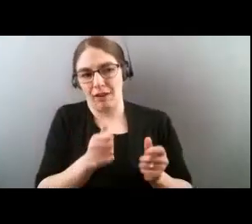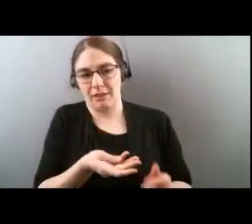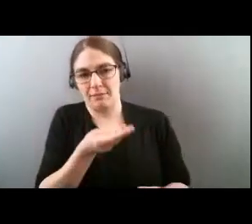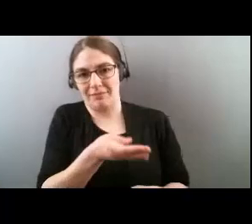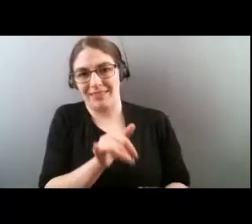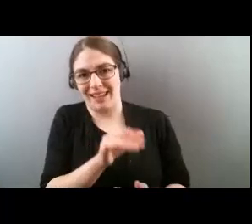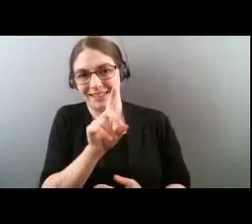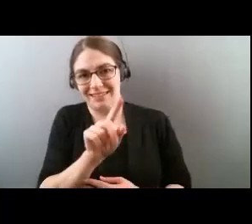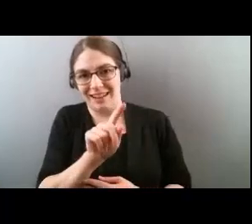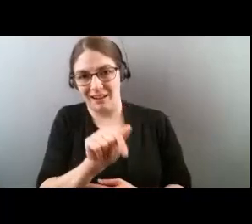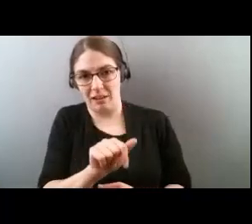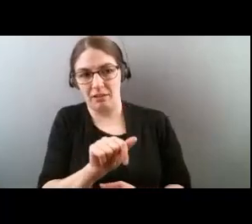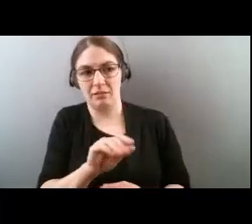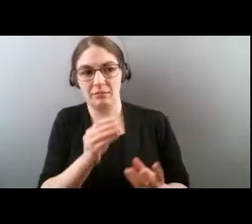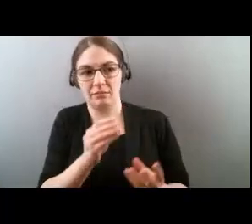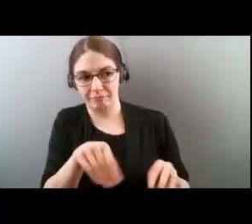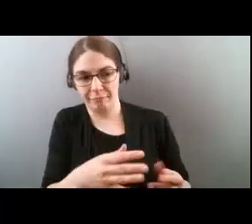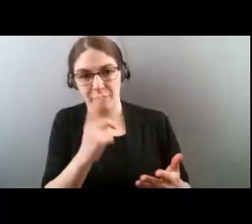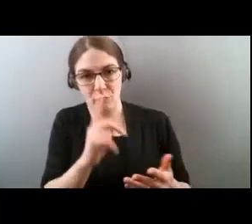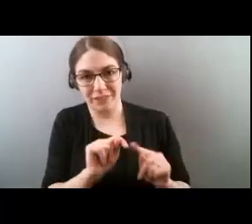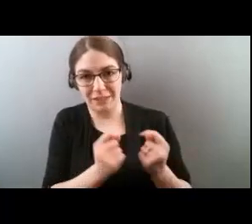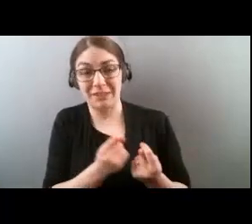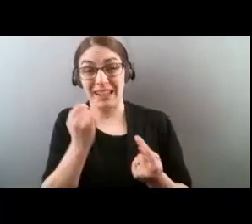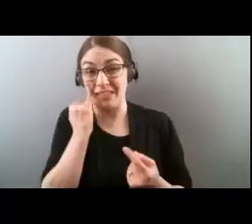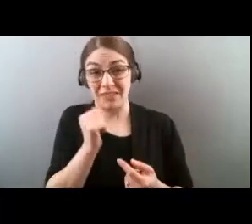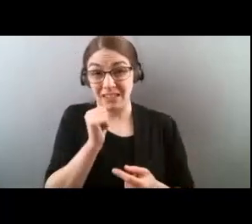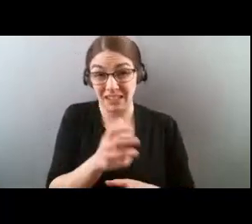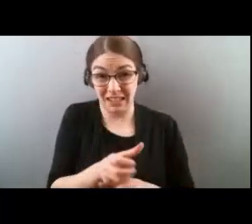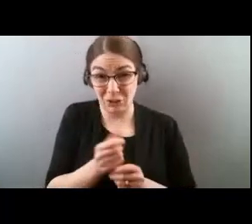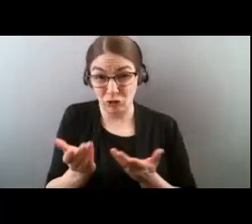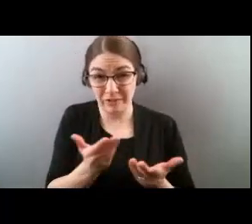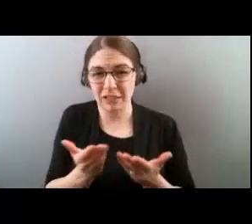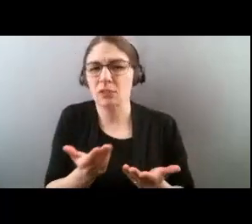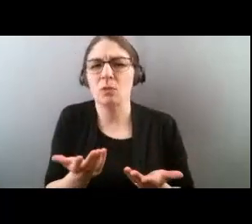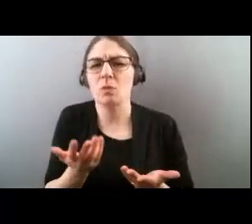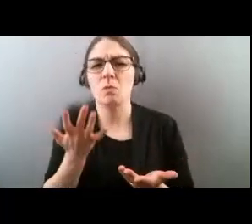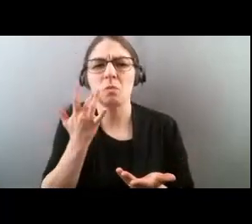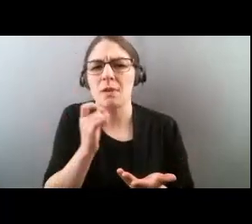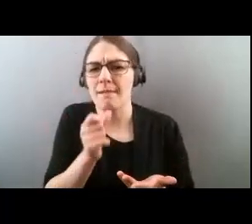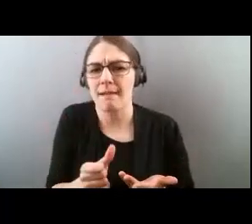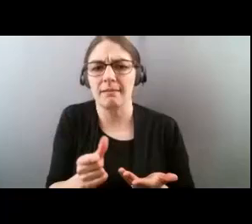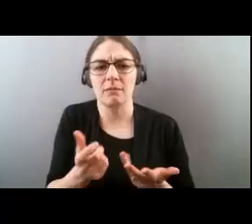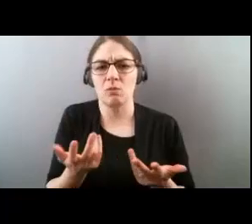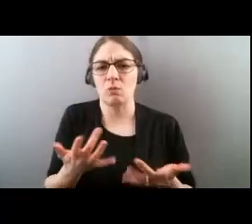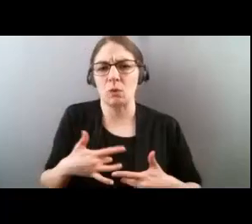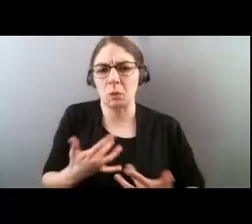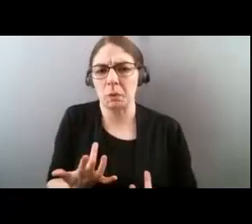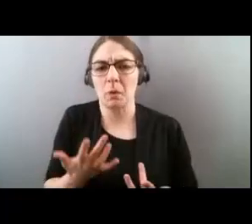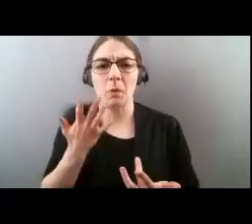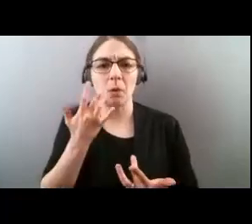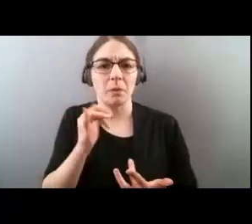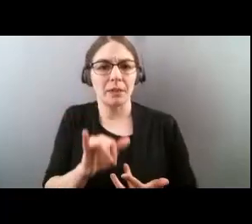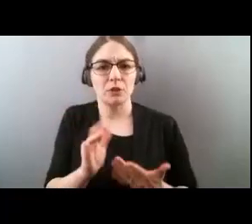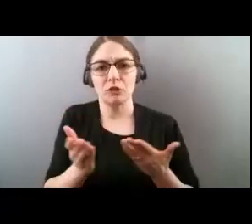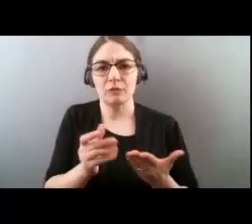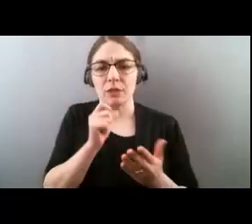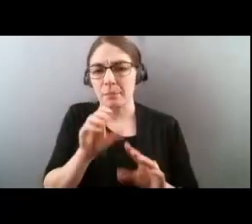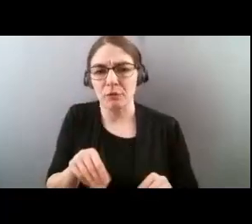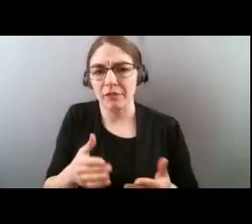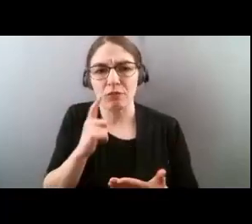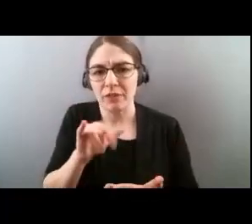of days, what's the reason? What's going on that those services were not engaged for that